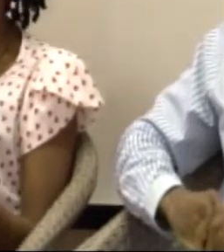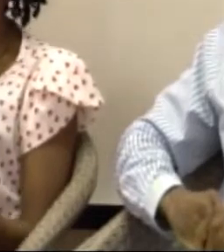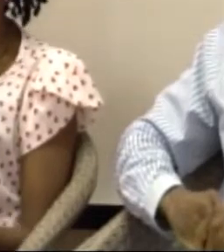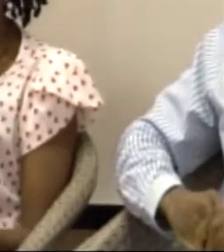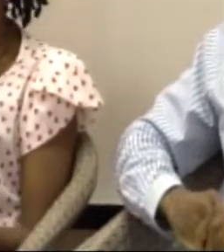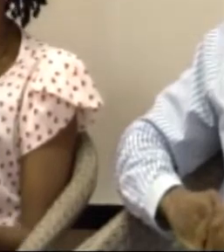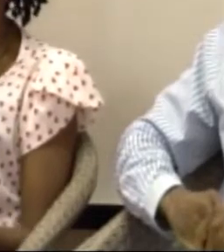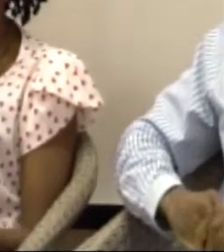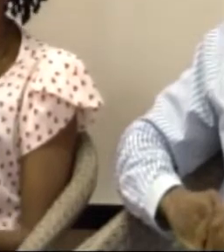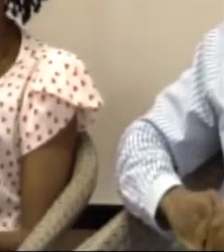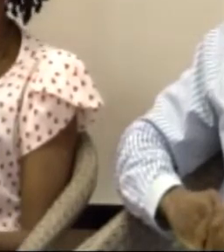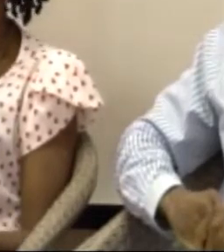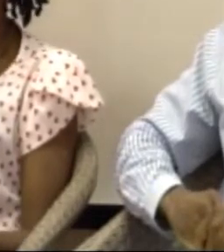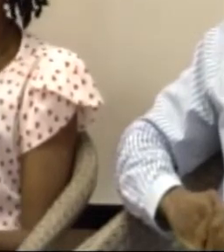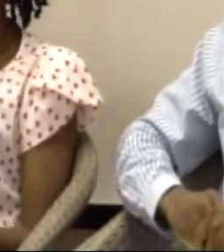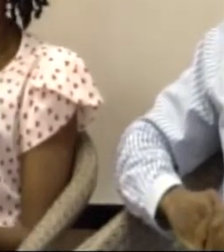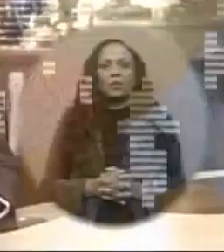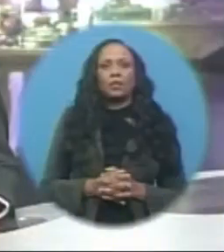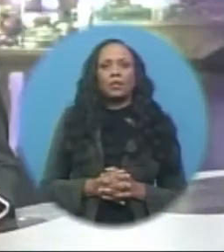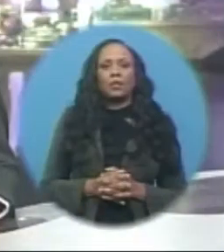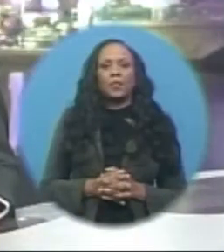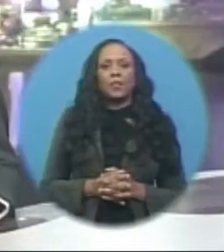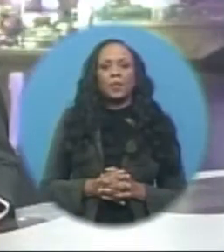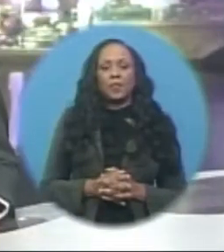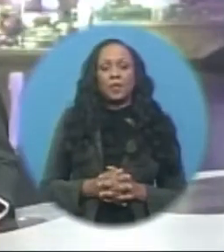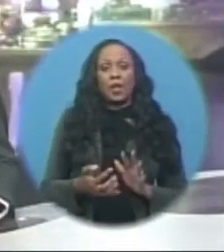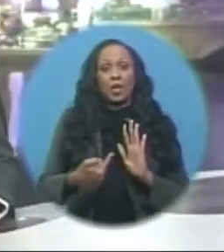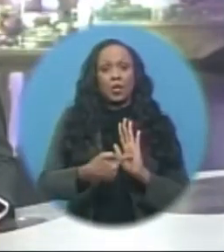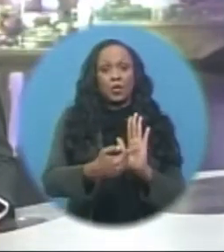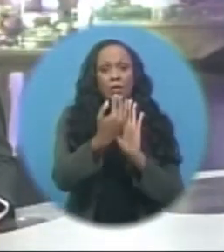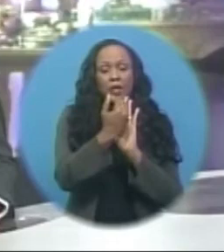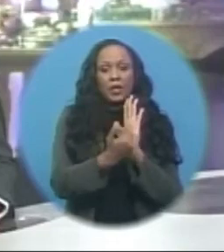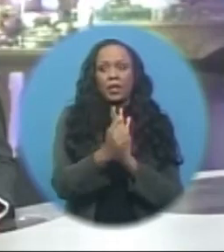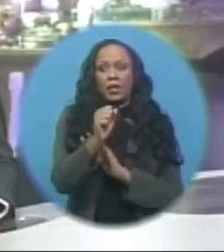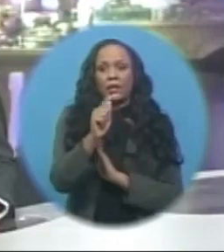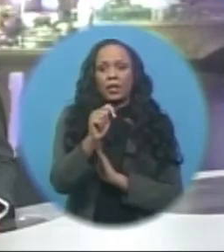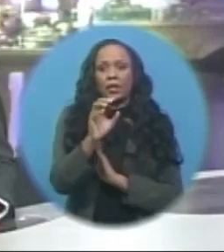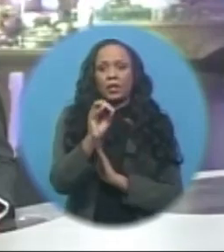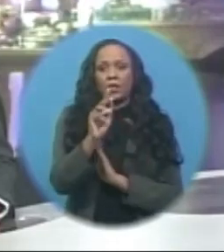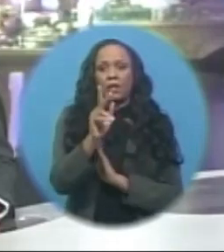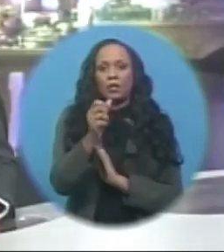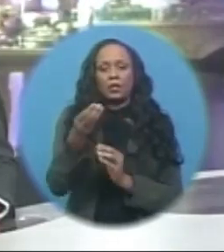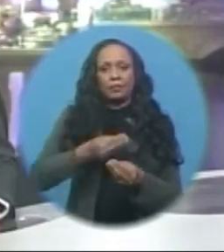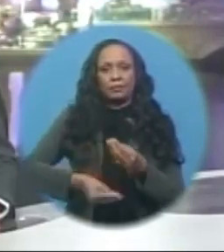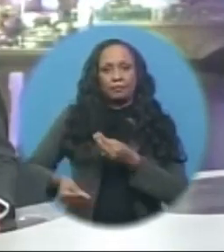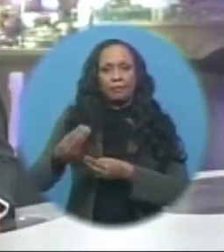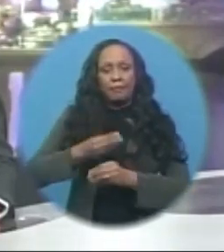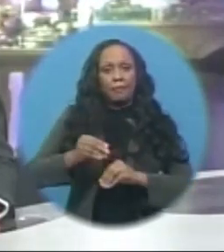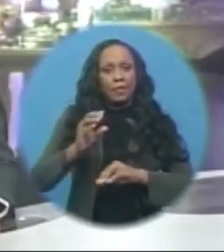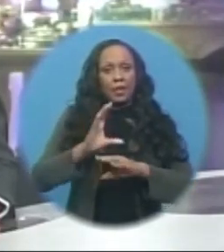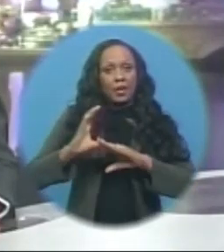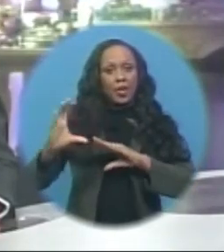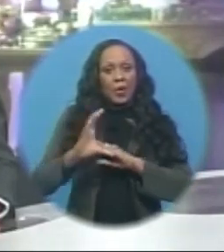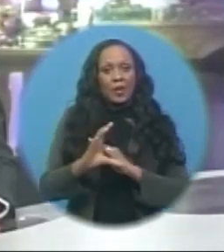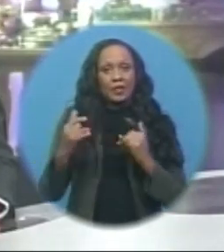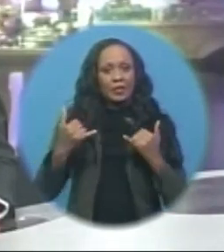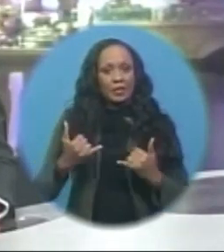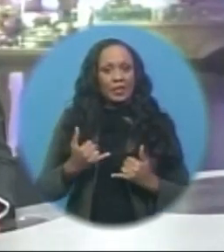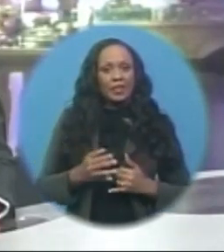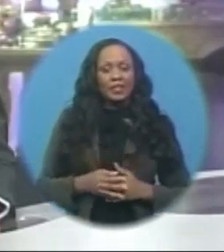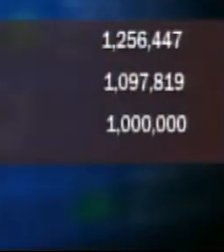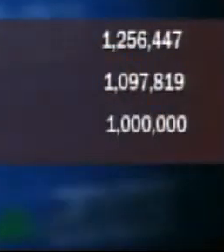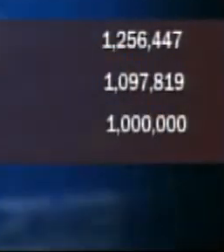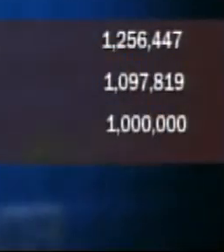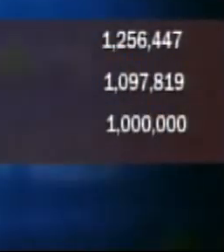a heightening in the inflation. Here now is a look at how stocks traded on selected exchanges across the region. We get started